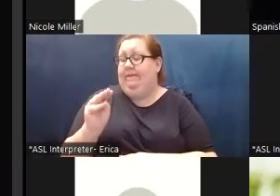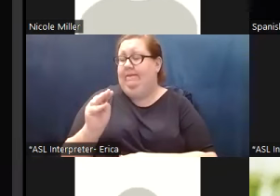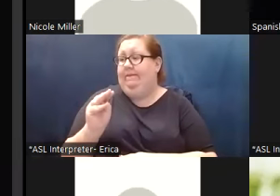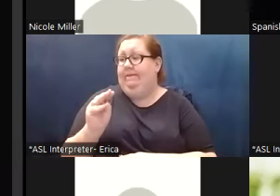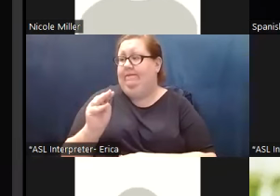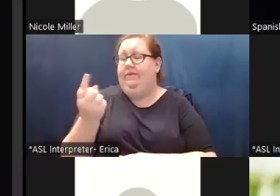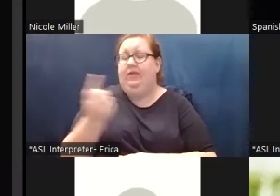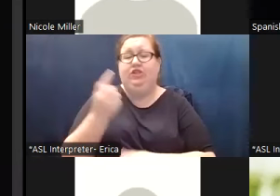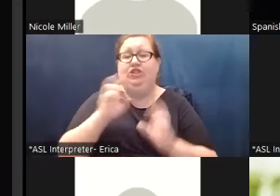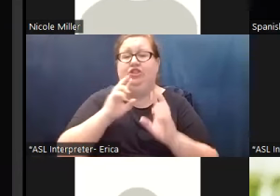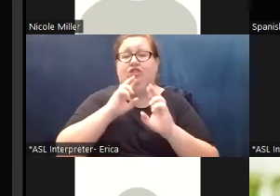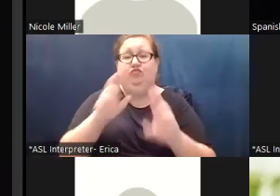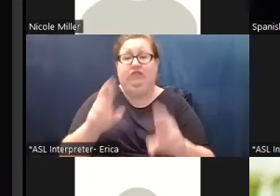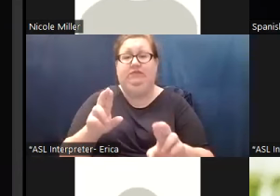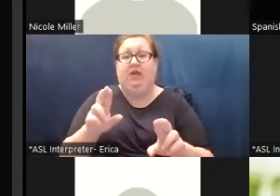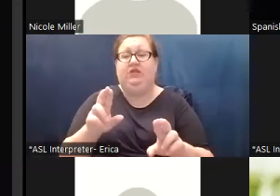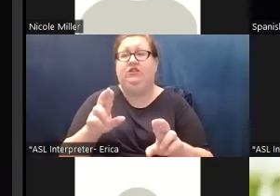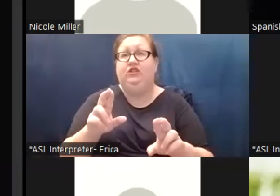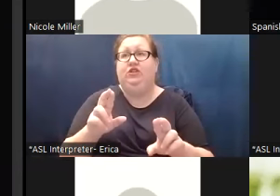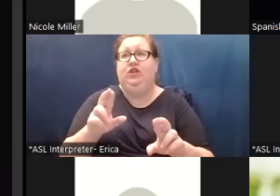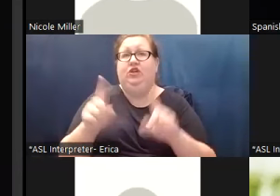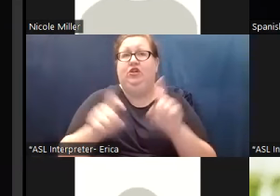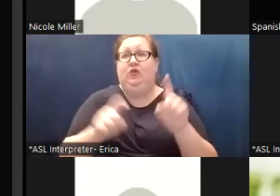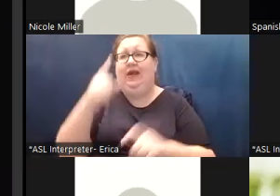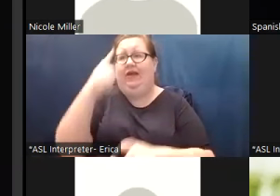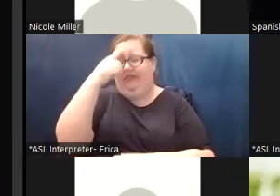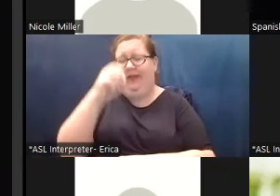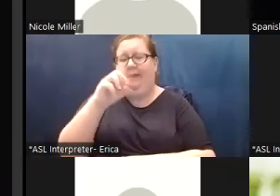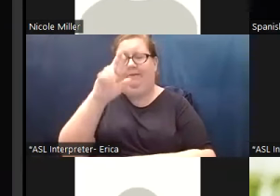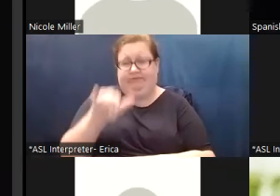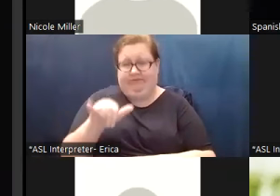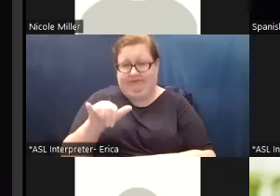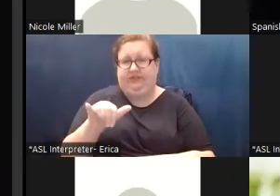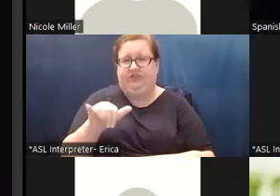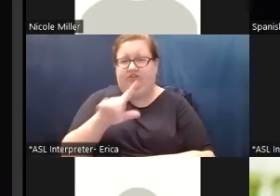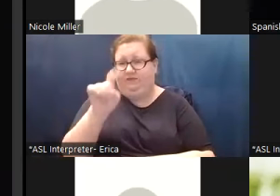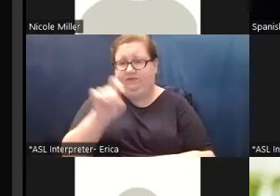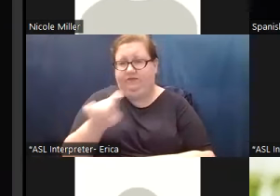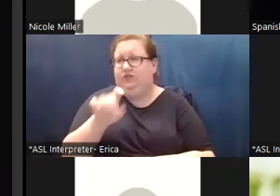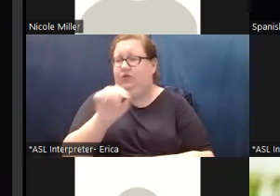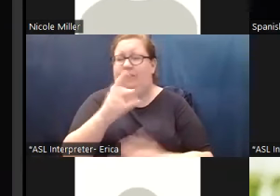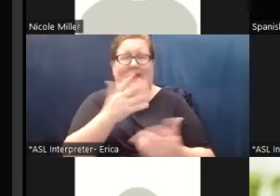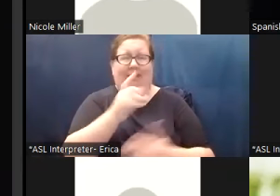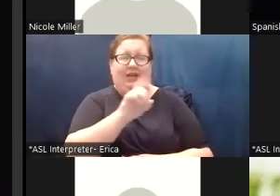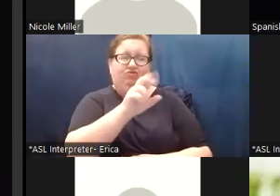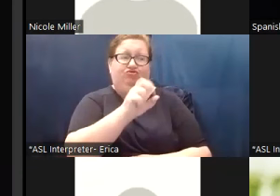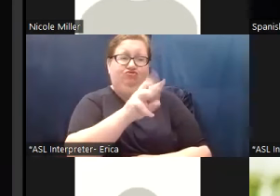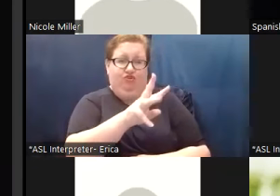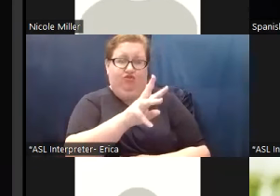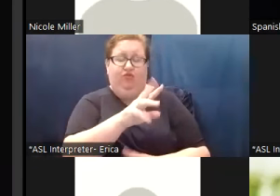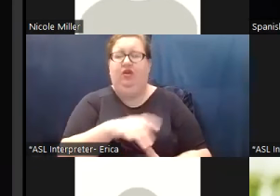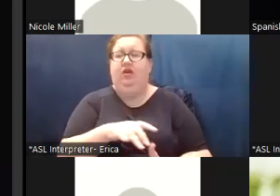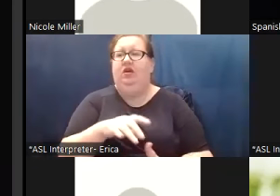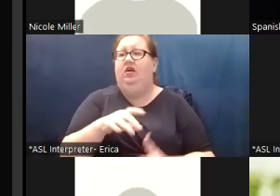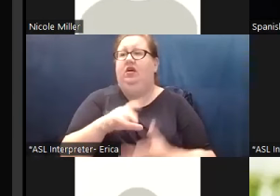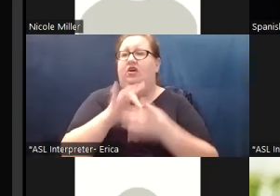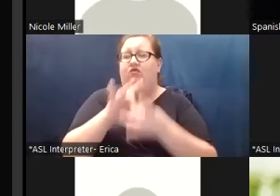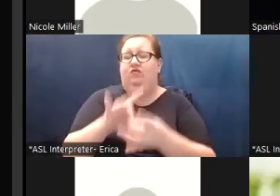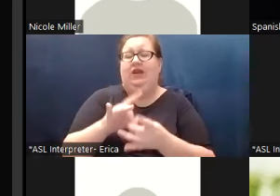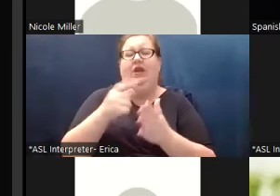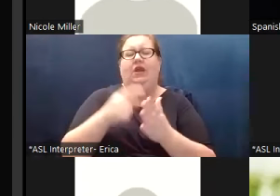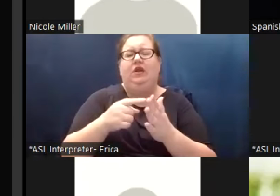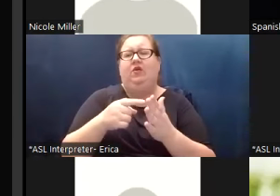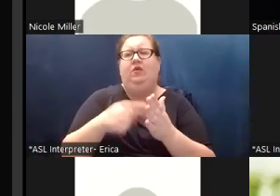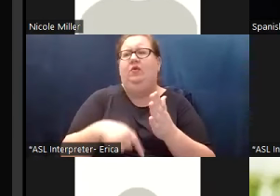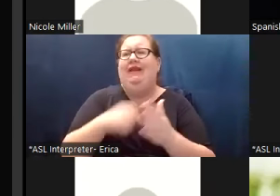Just in response to the question I think Mary had asked about, or maybe it was Drew, about what I didn't